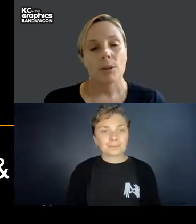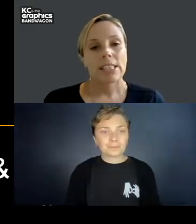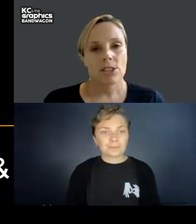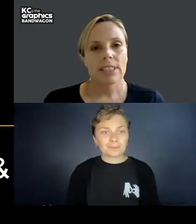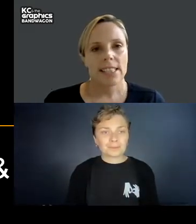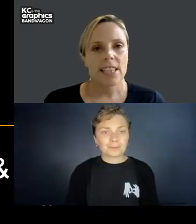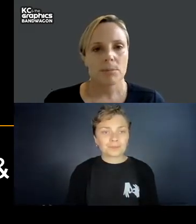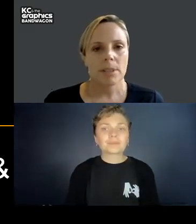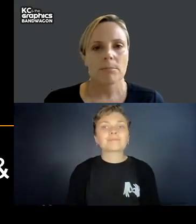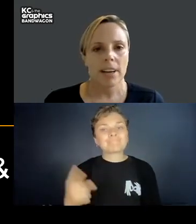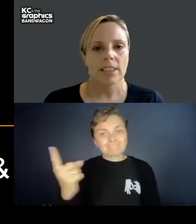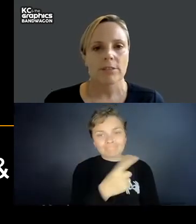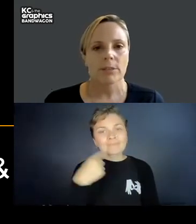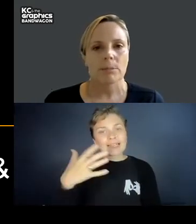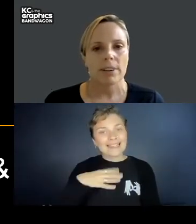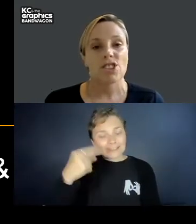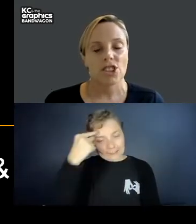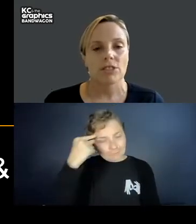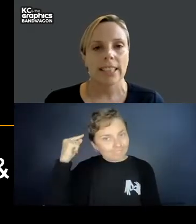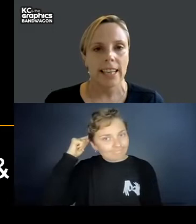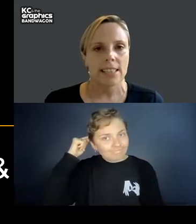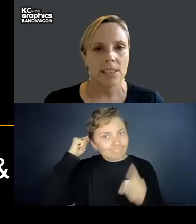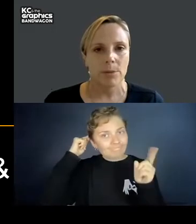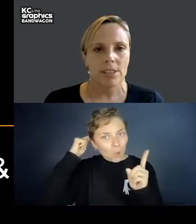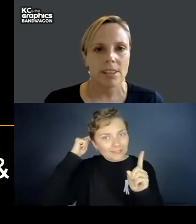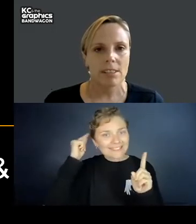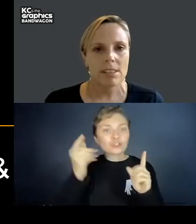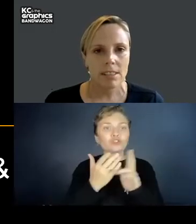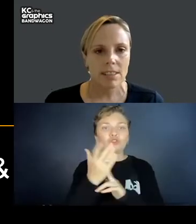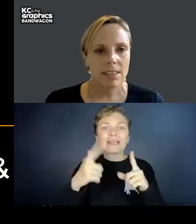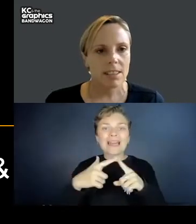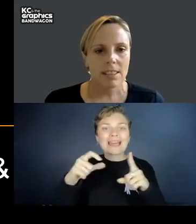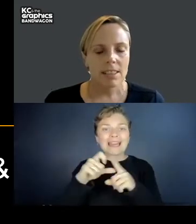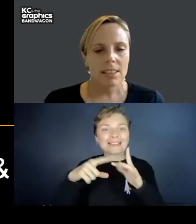Though we do need to keep in mind the following points during the editing process.